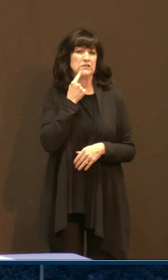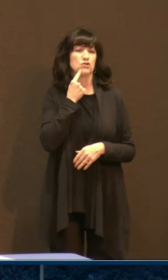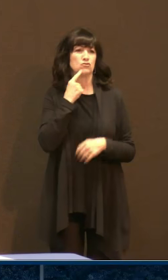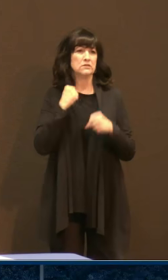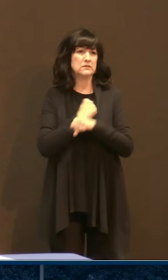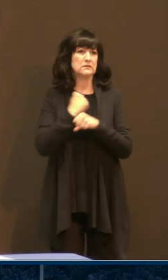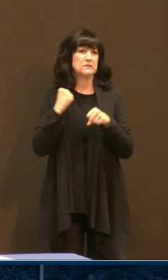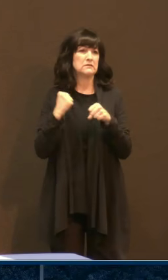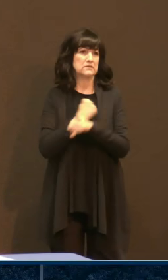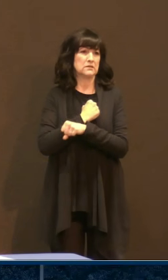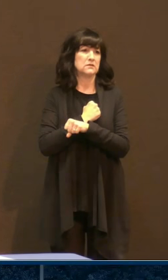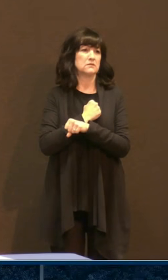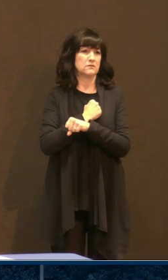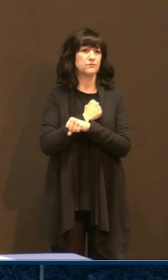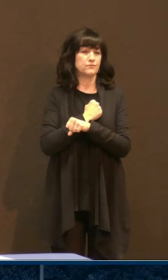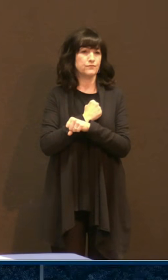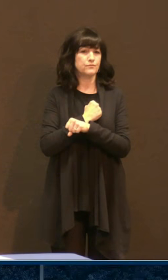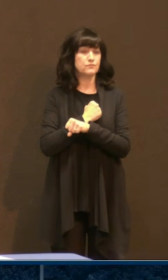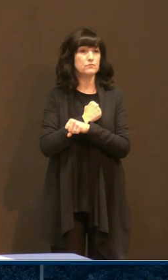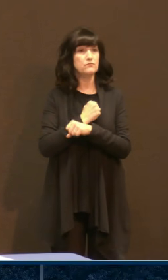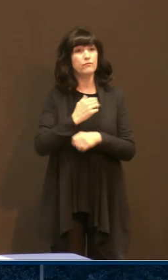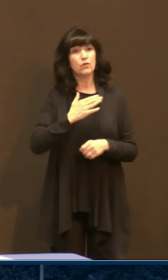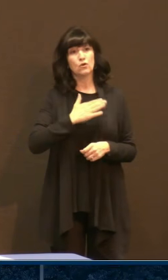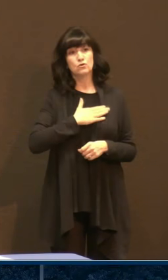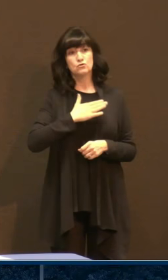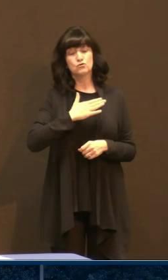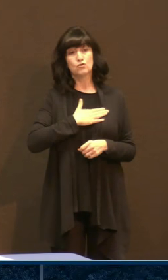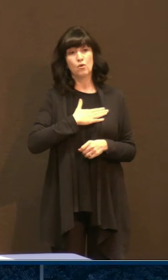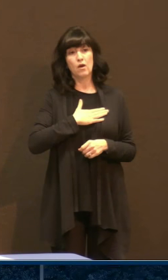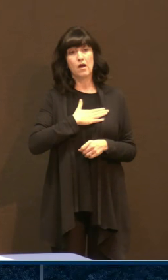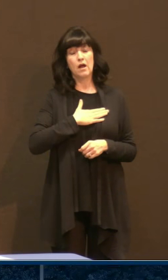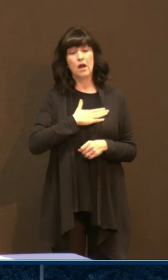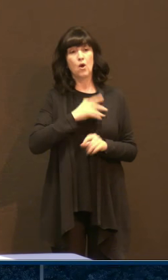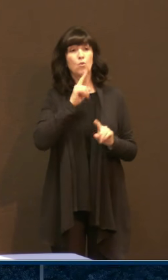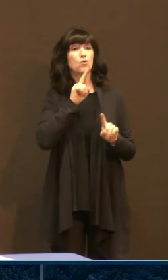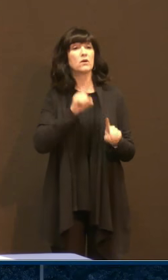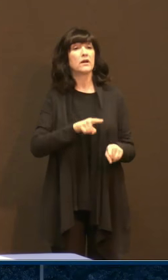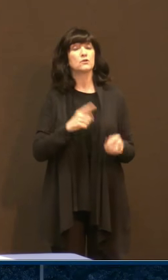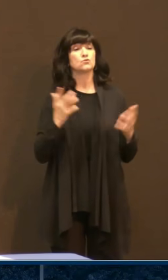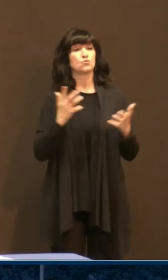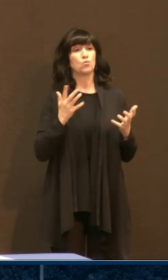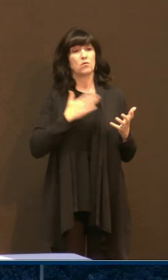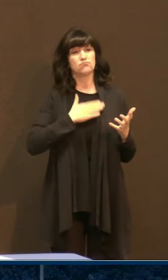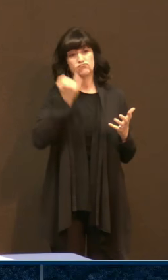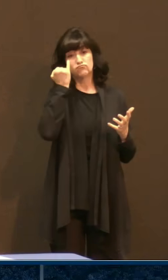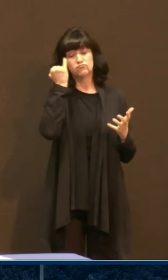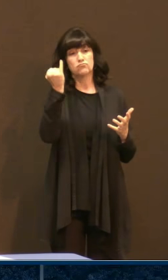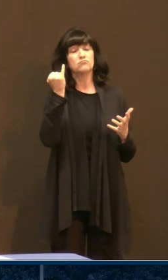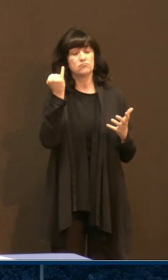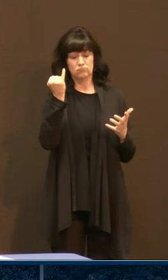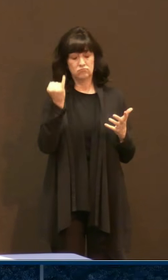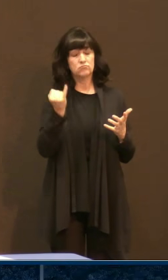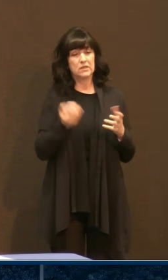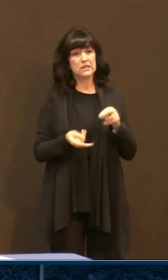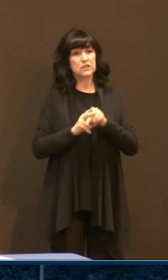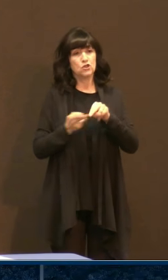us. And so our response will be increased testing, both in employment centers and